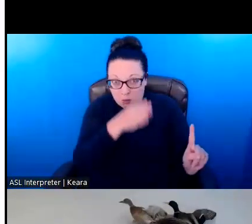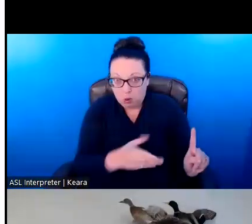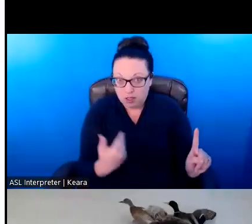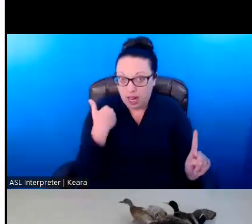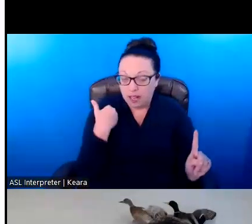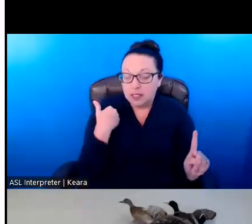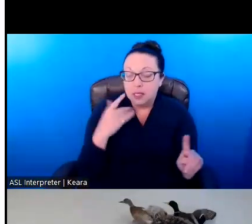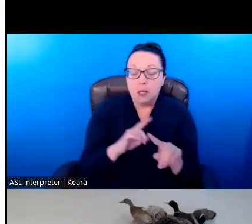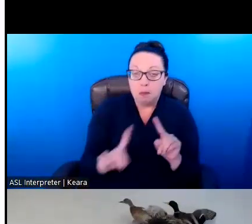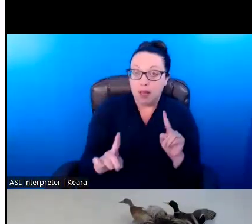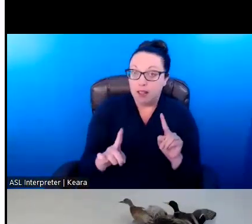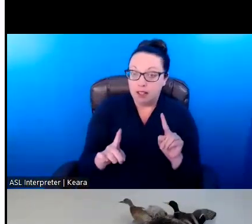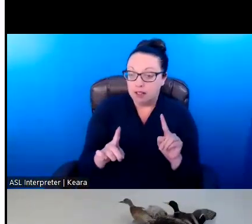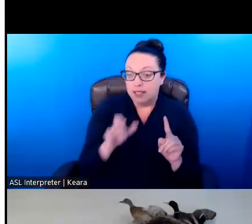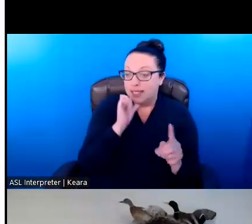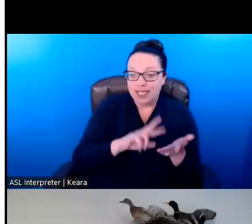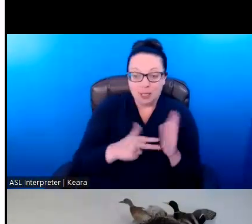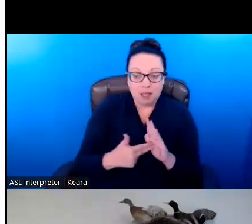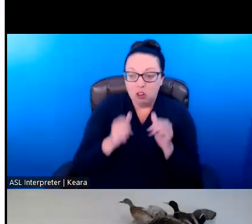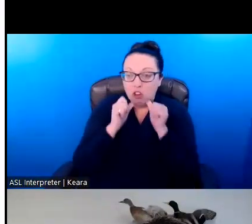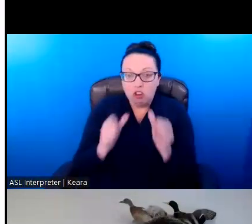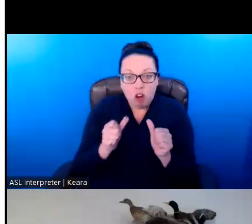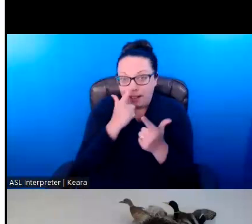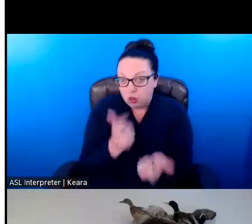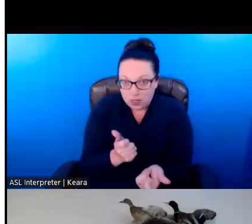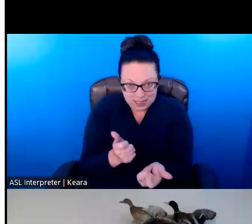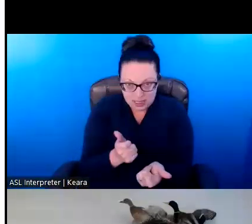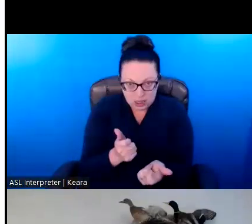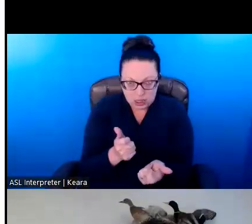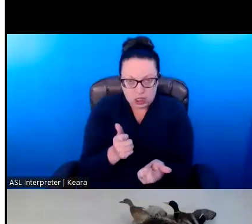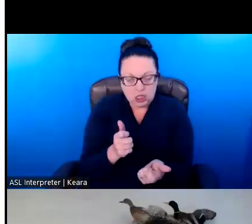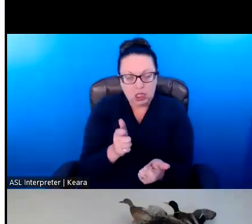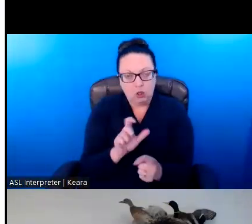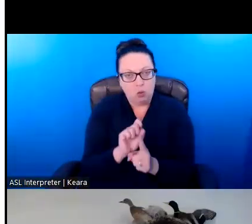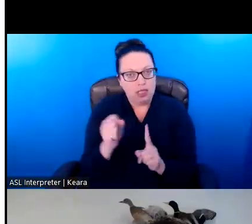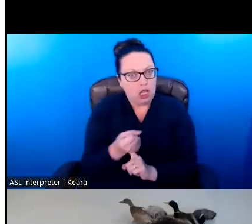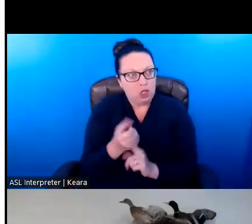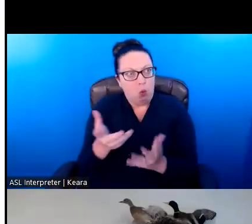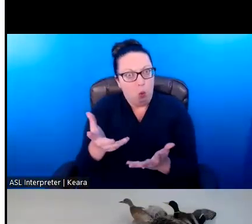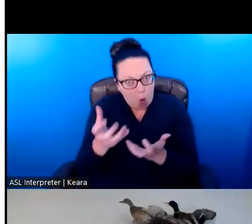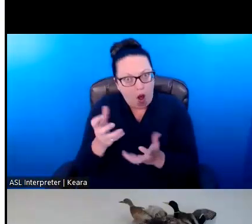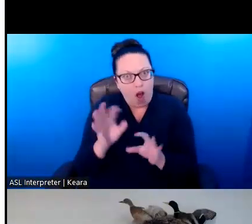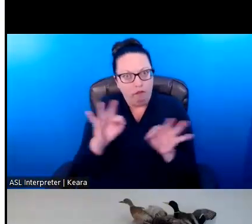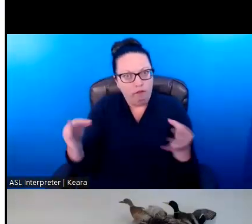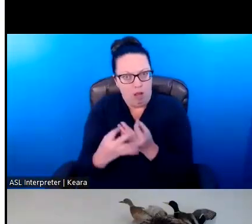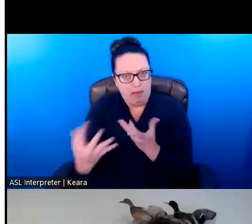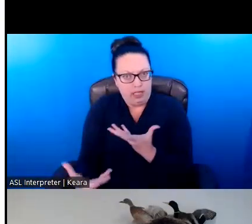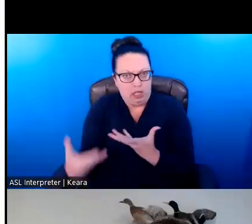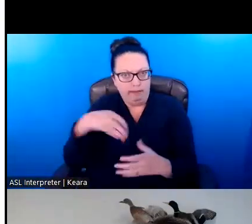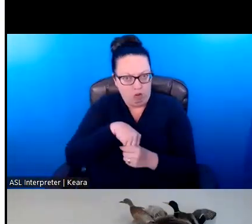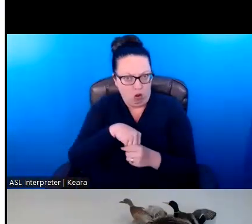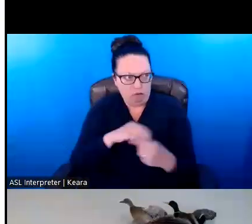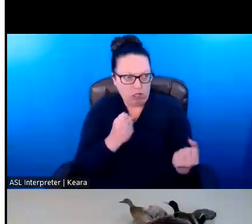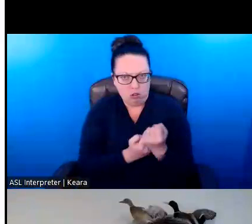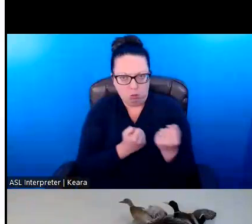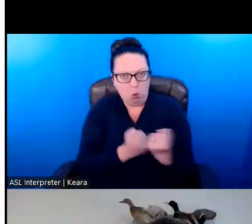Most teams that are either in any of those settings I mentioned are desperate to have both involvement from the support standpoint, but